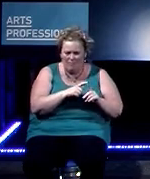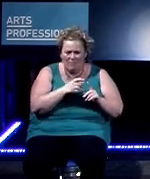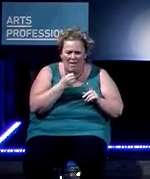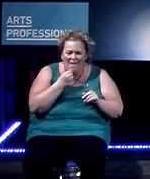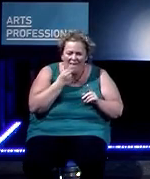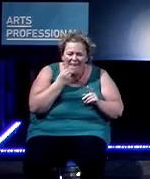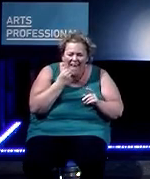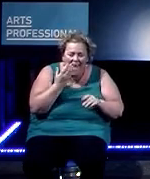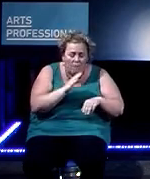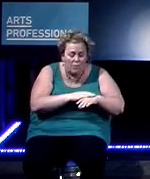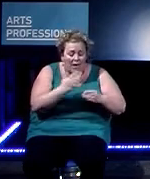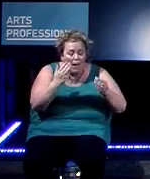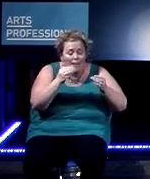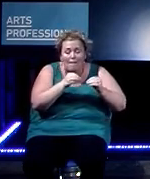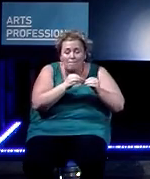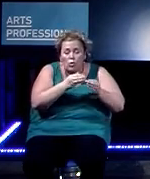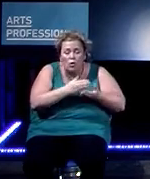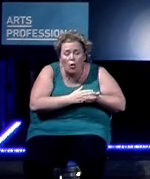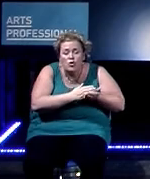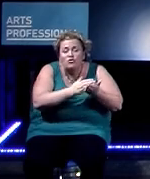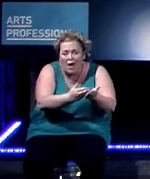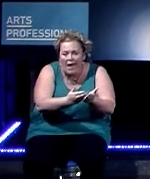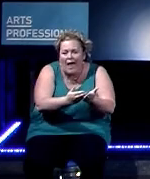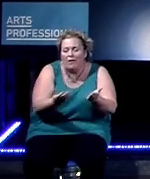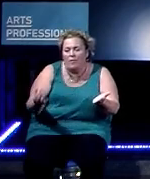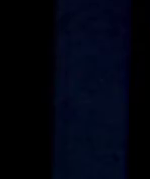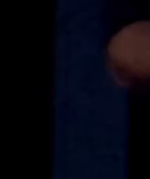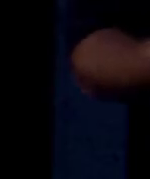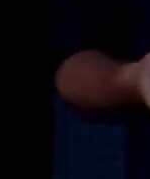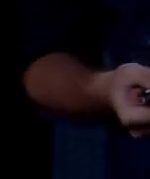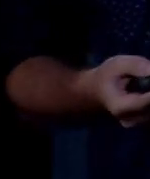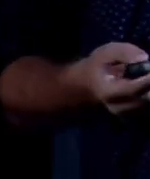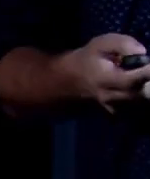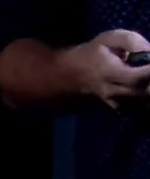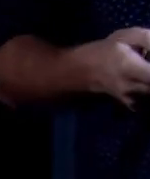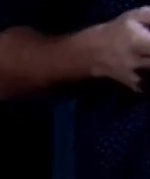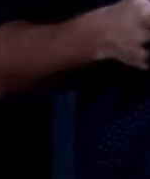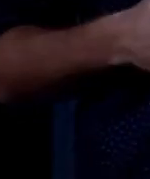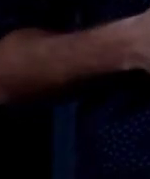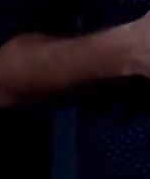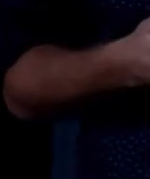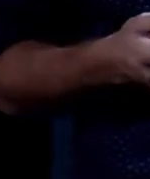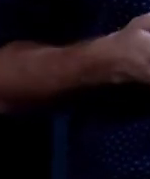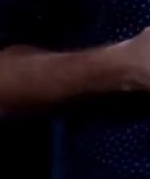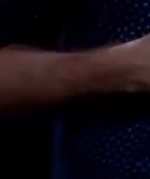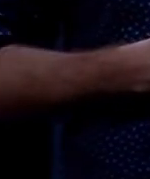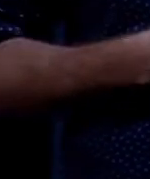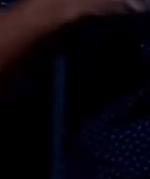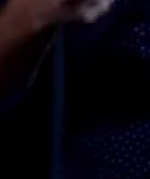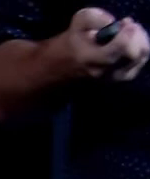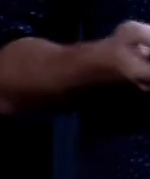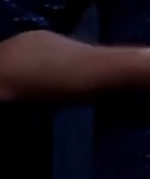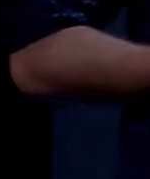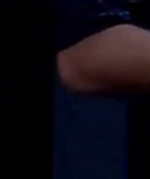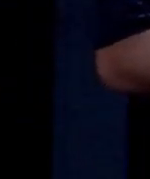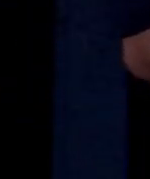single share of this bundle. So that's super cool. But this isn't about necessarily just the content industries. We want to fix this right now because